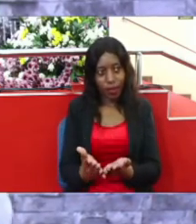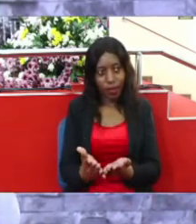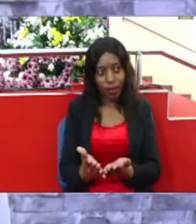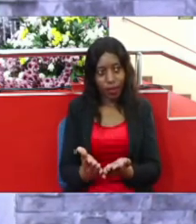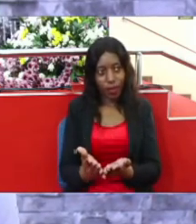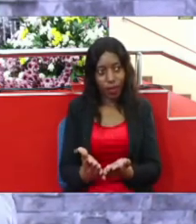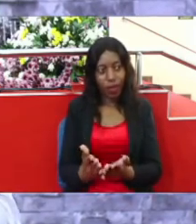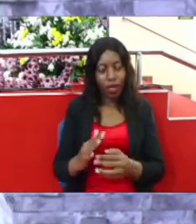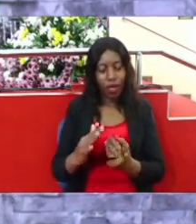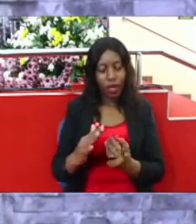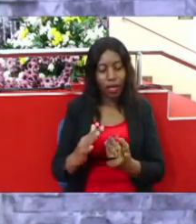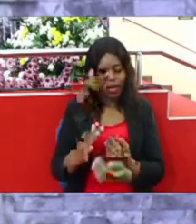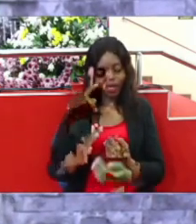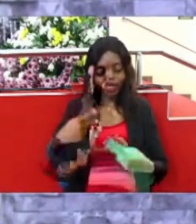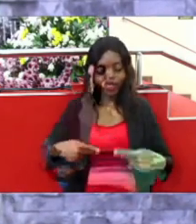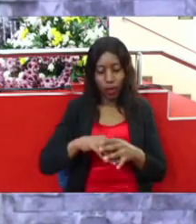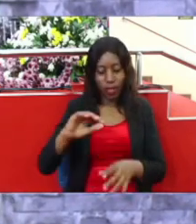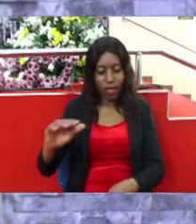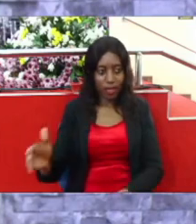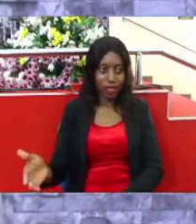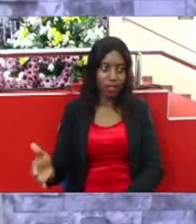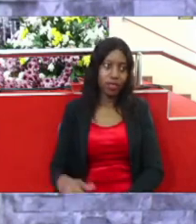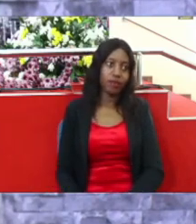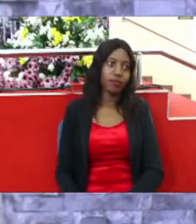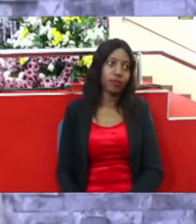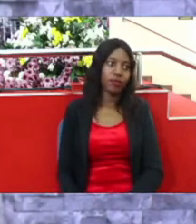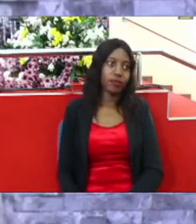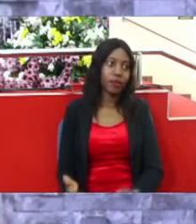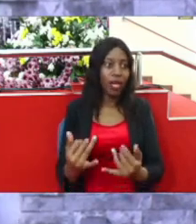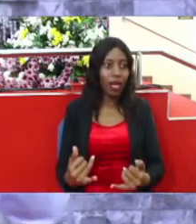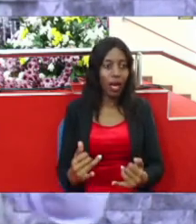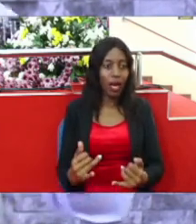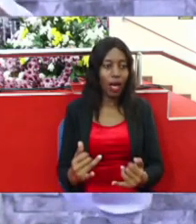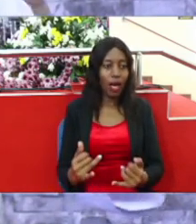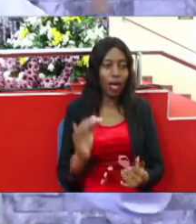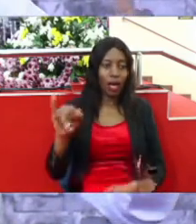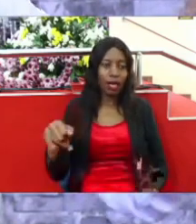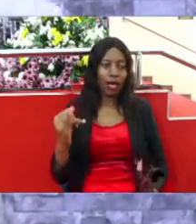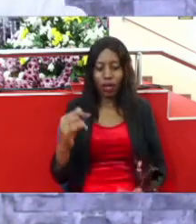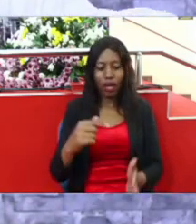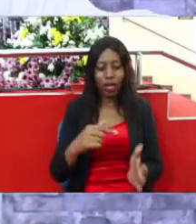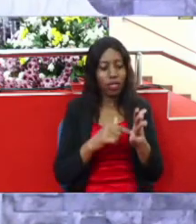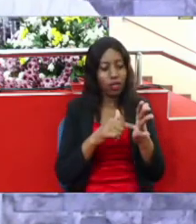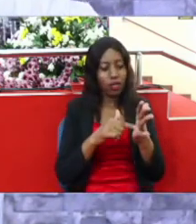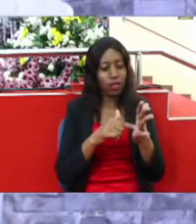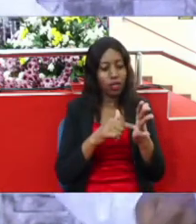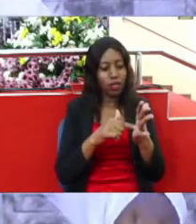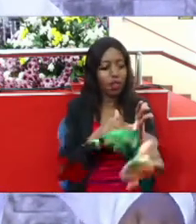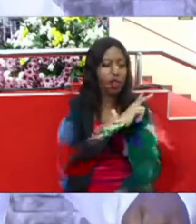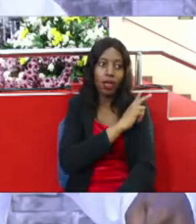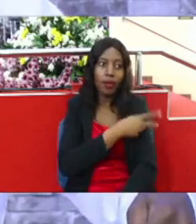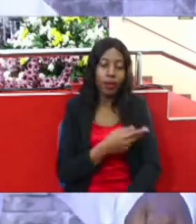out the sovereignty of our God. Na hivyo basi kitabu cha Yona kinaleta ukuu wa Bwana. It was not just written for the children of Israel to